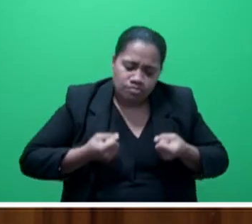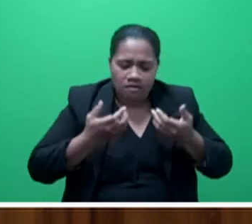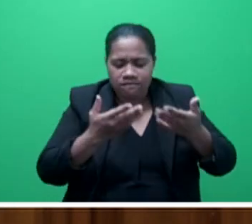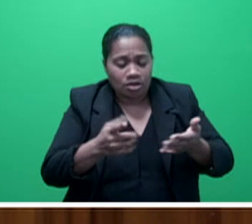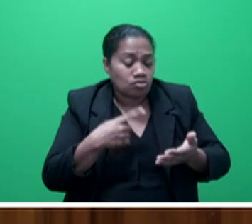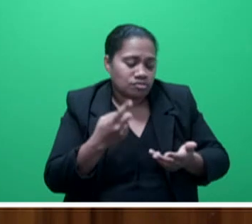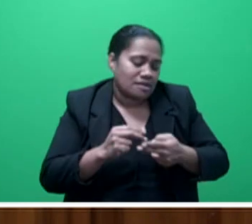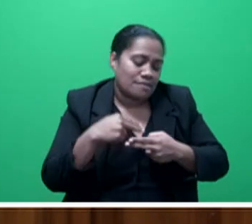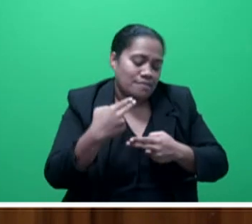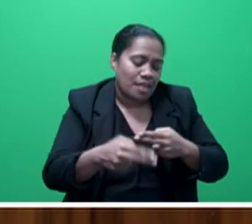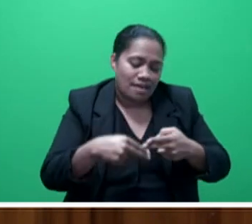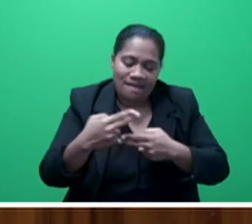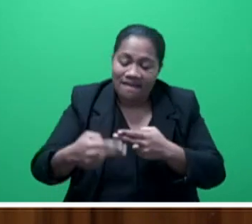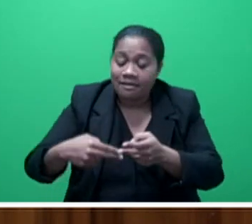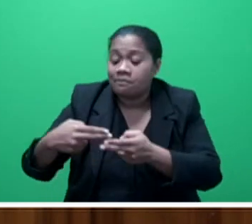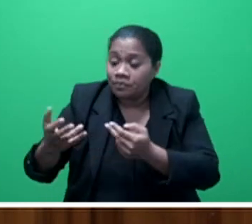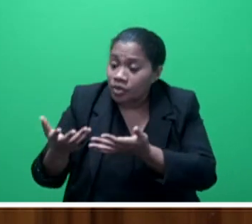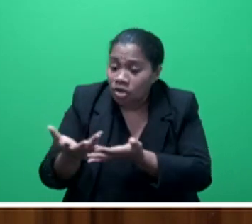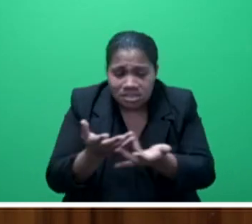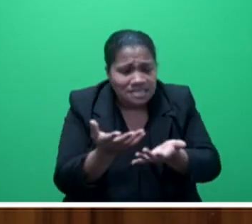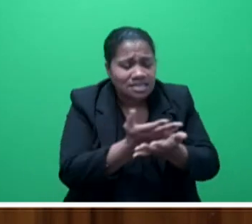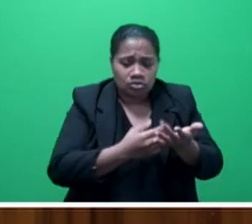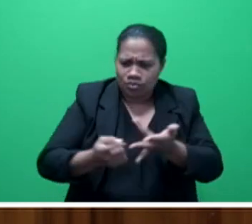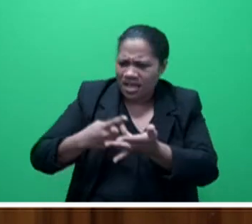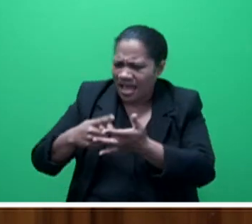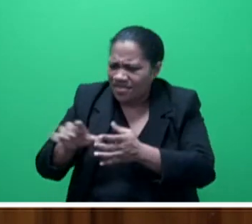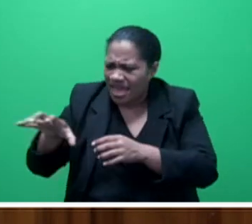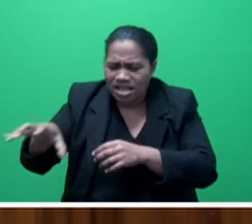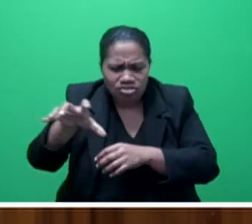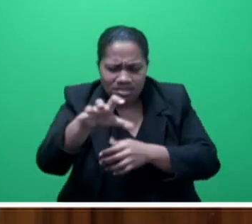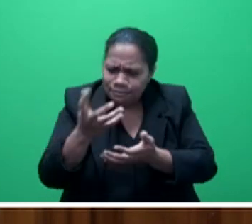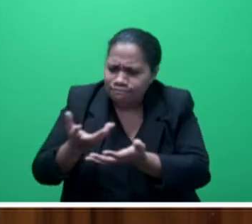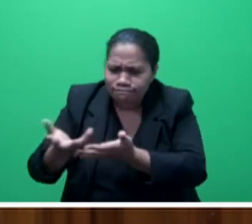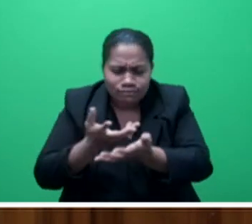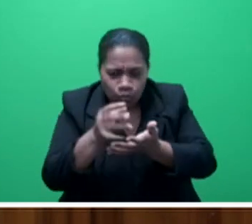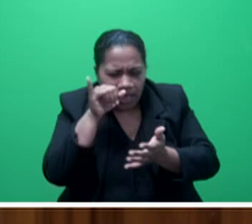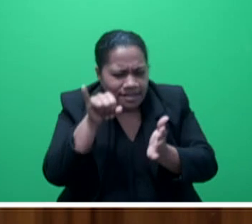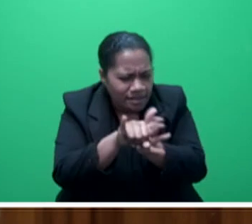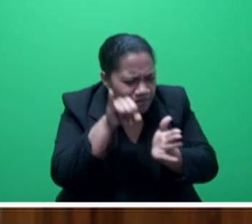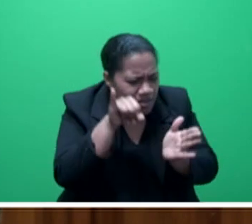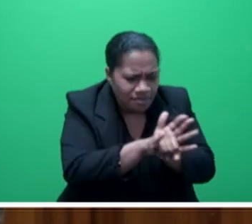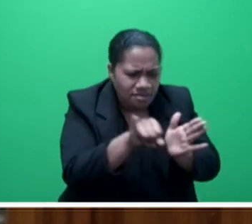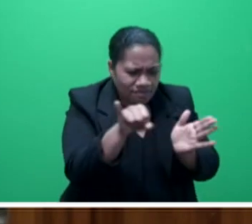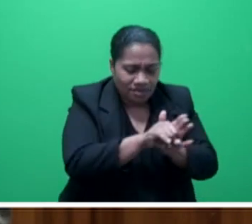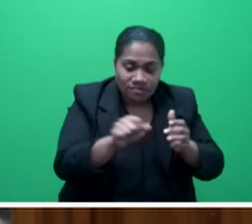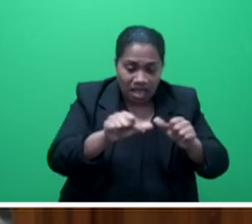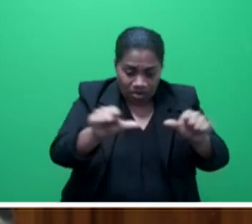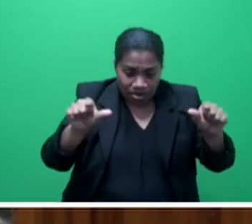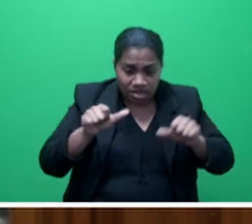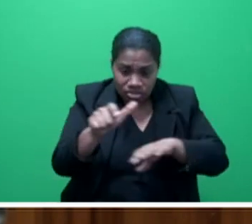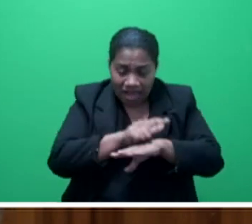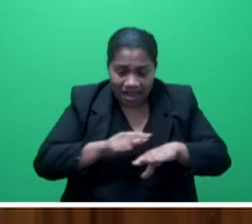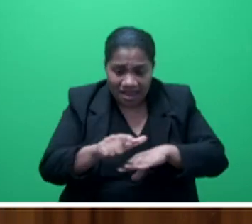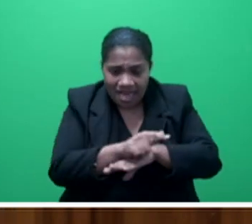In consultation with other line agencies, we will identify portions of agricultural land that are not amenable